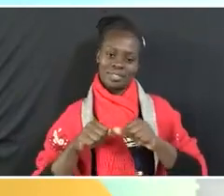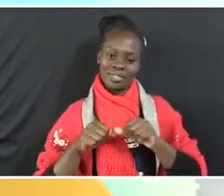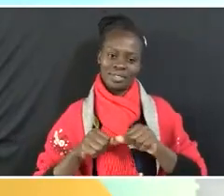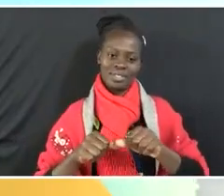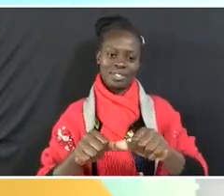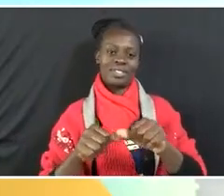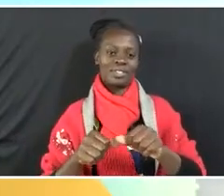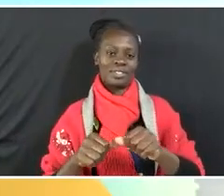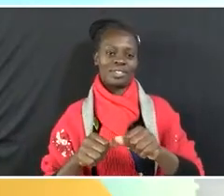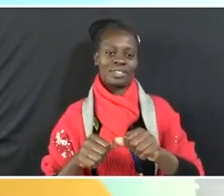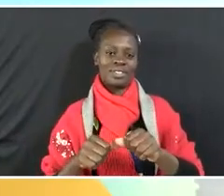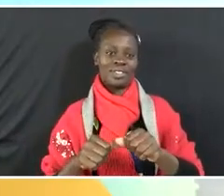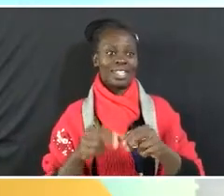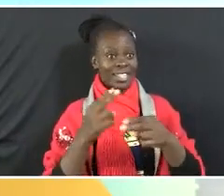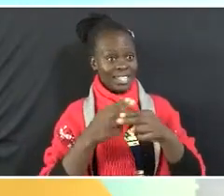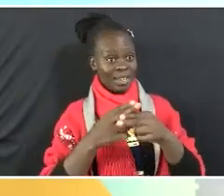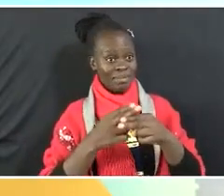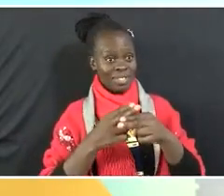Can I mention names?